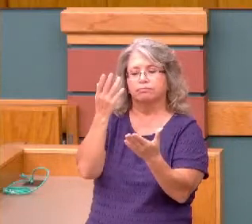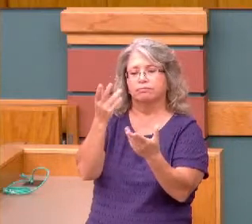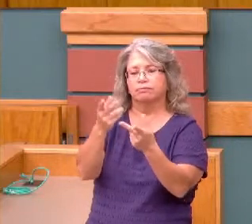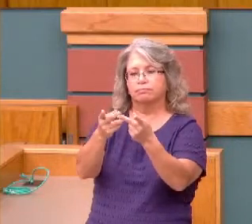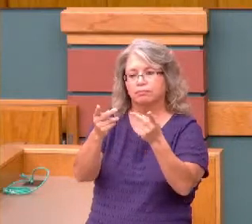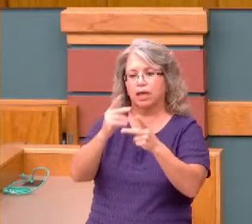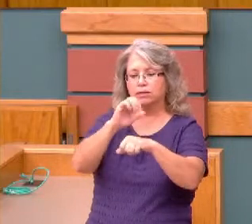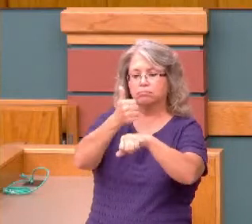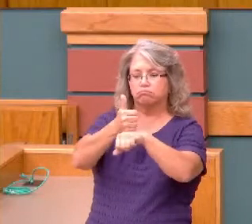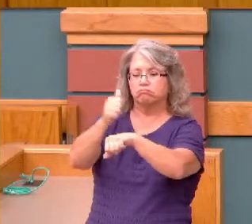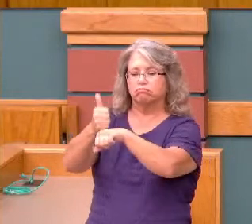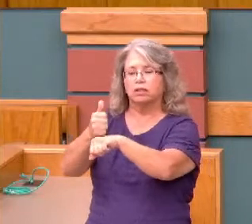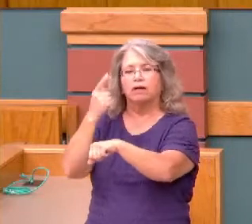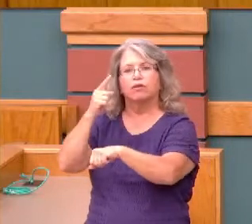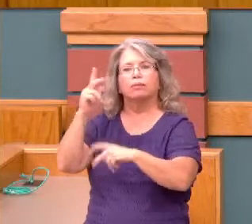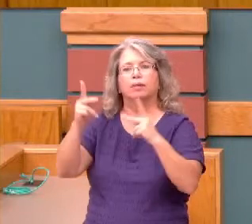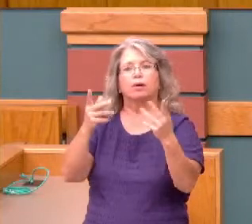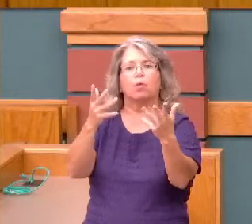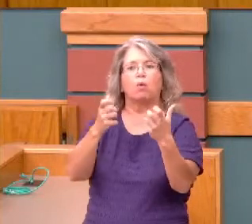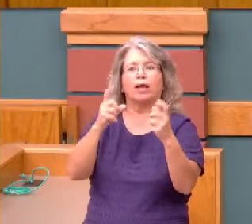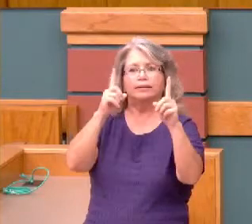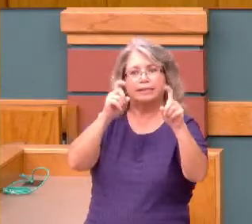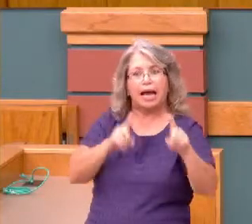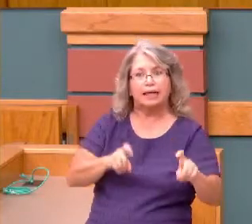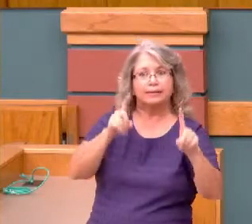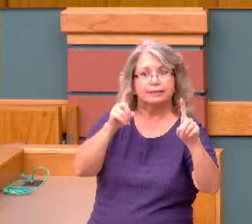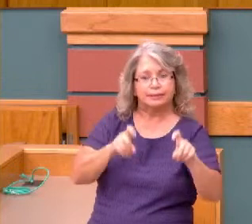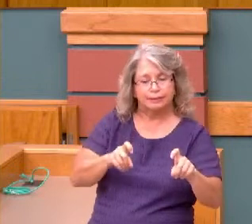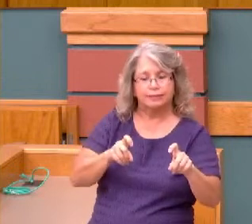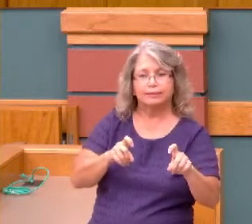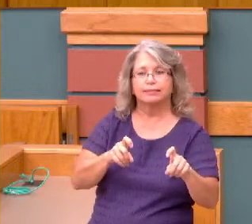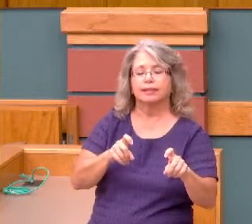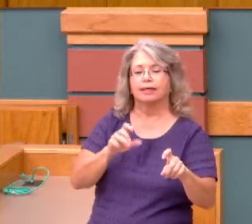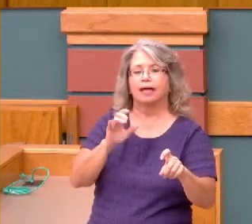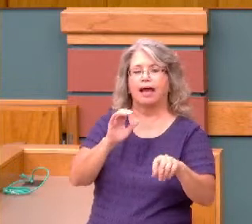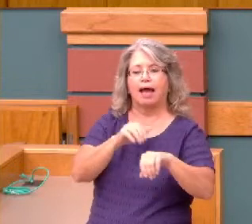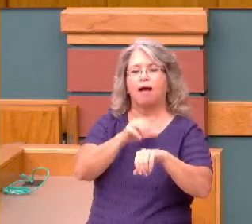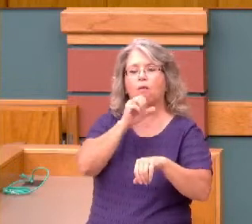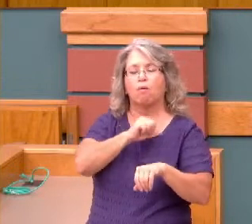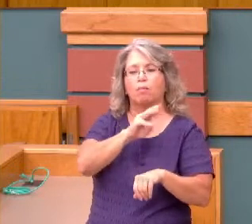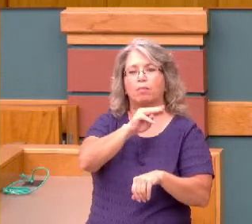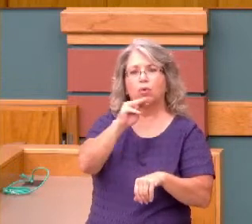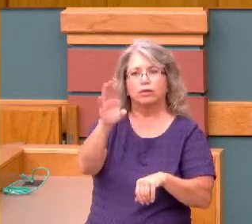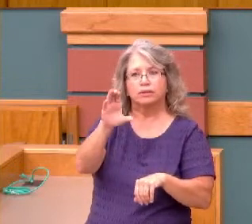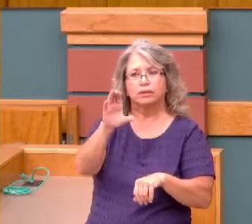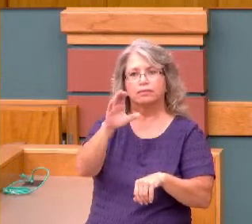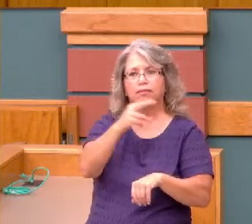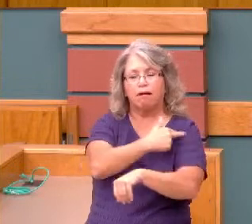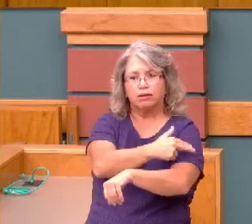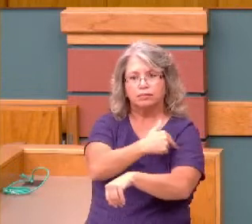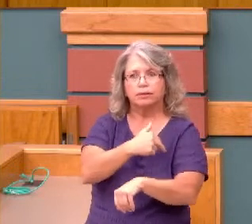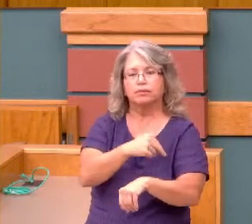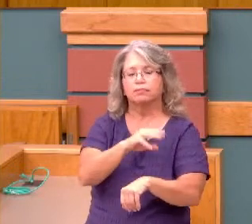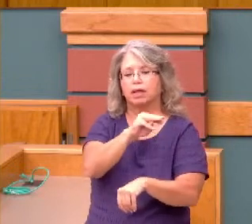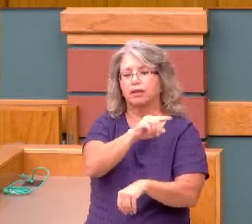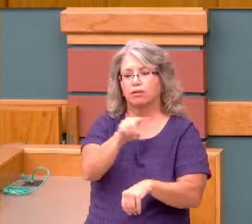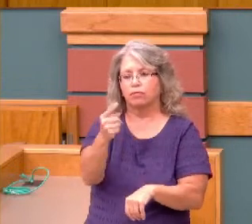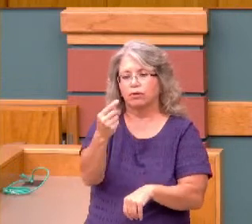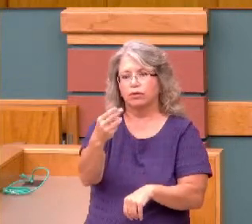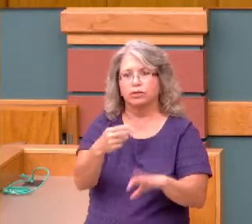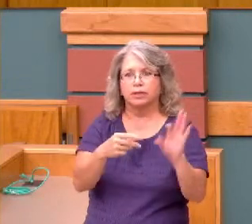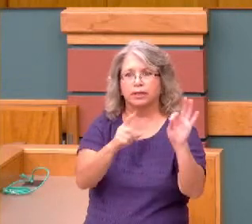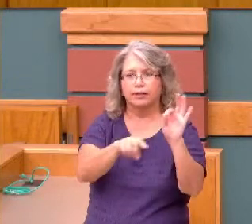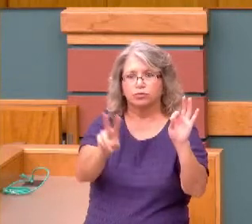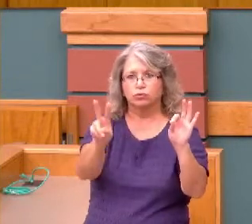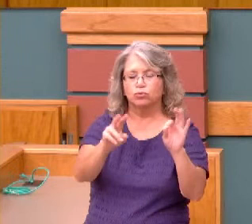Christus Spawn Memorial Hospital Monday through Thursday from 9 a.m. to 2 p.m. And if you're experiencing mild to